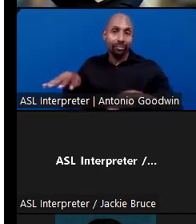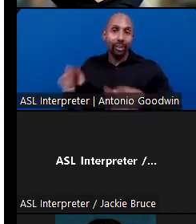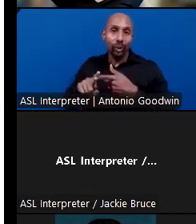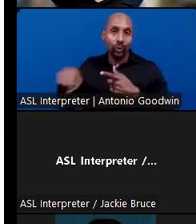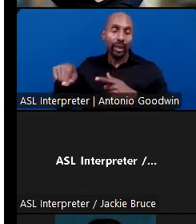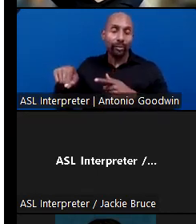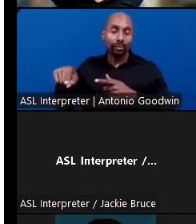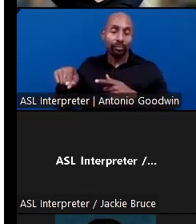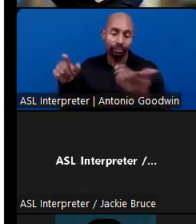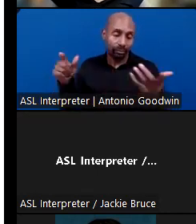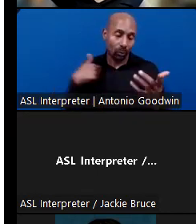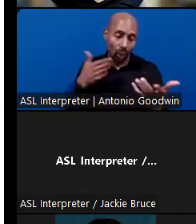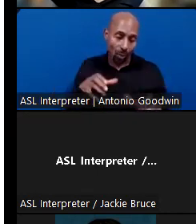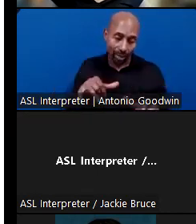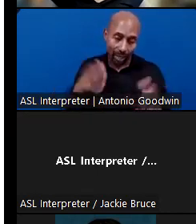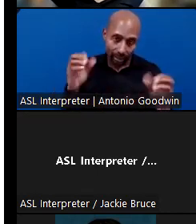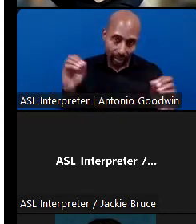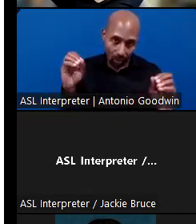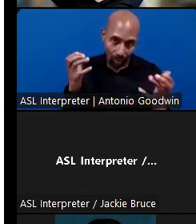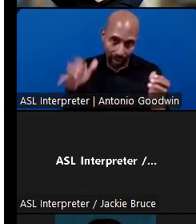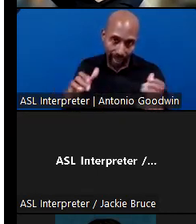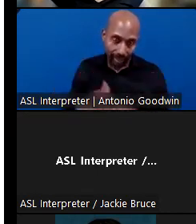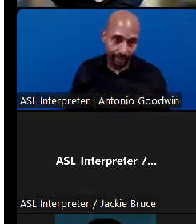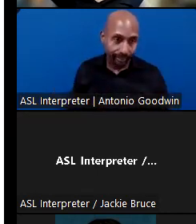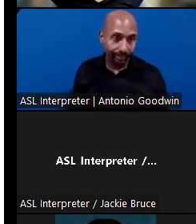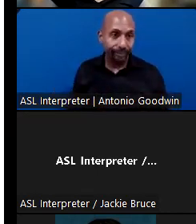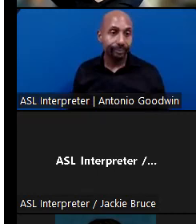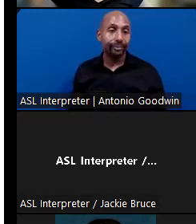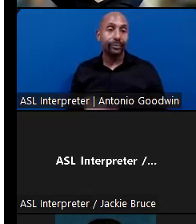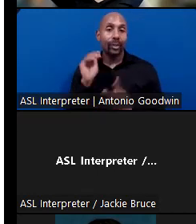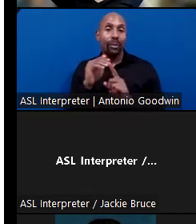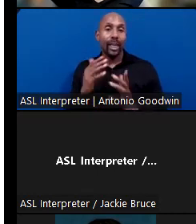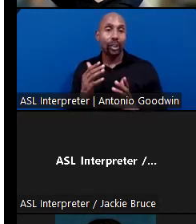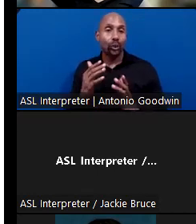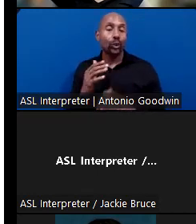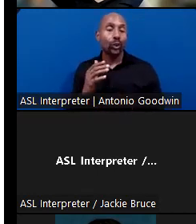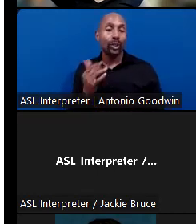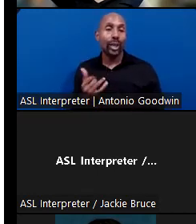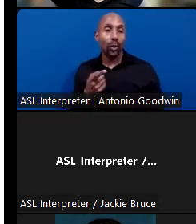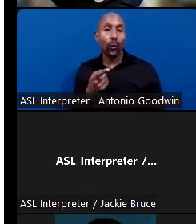All right, and then again, a reminder that even though